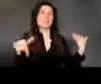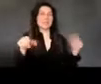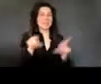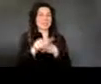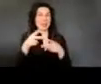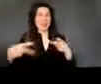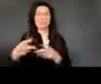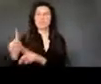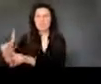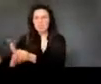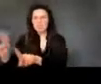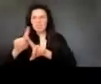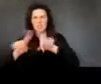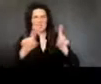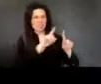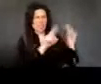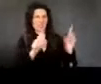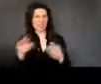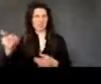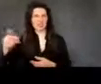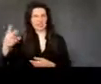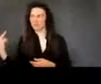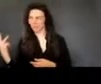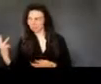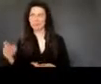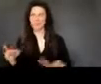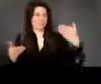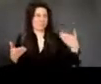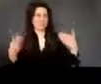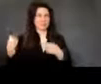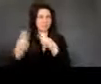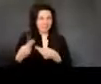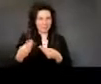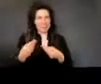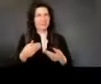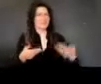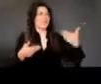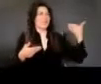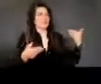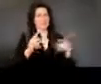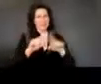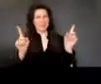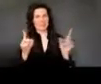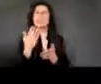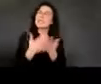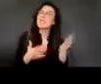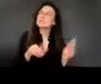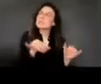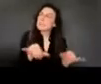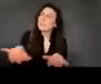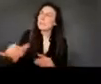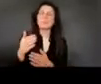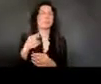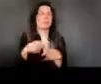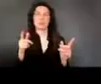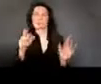very different, which is quite interesting. Some things always stay the same, but some things definitely changes